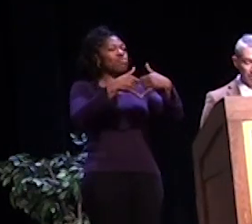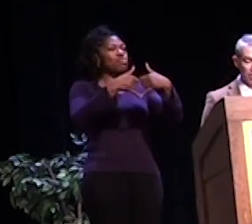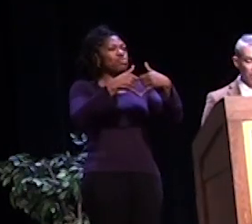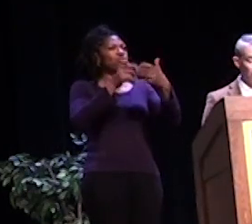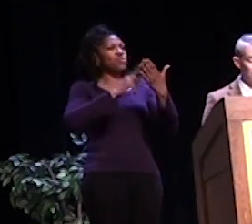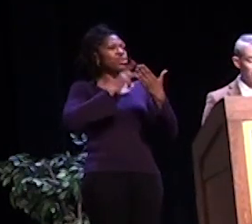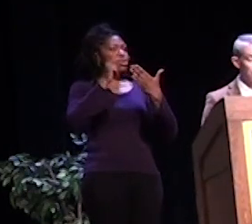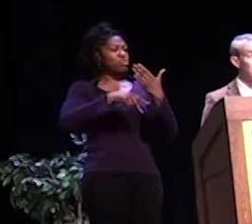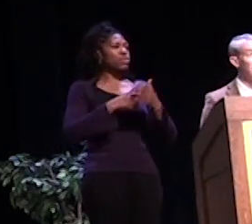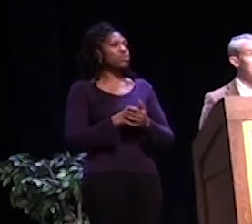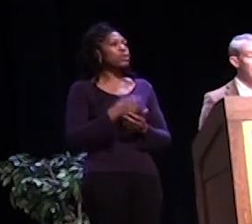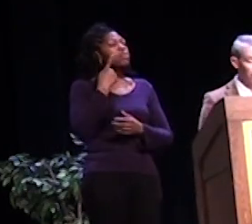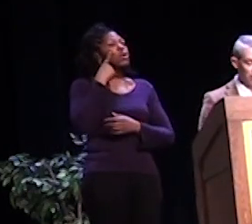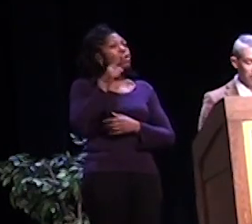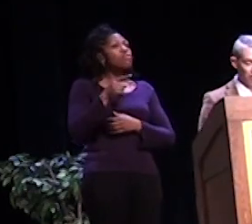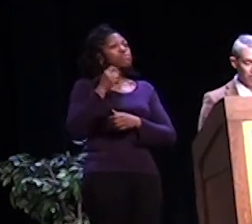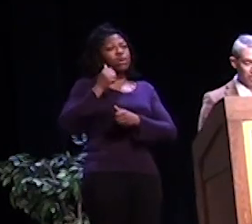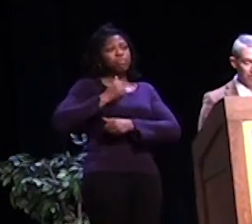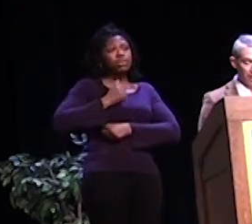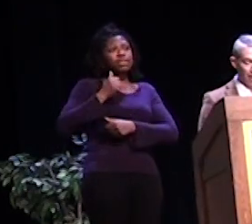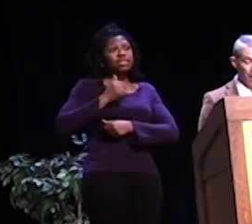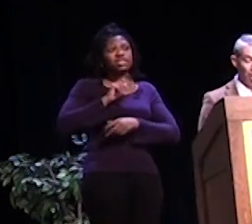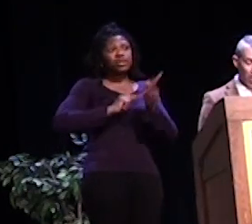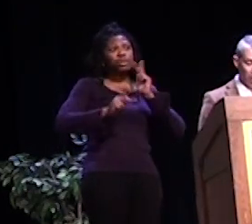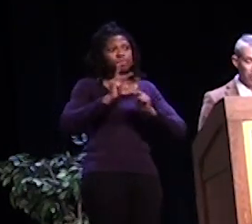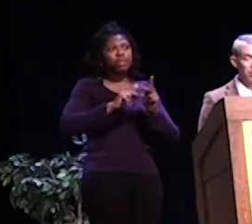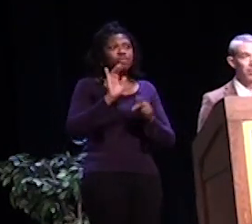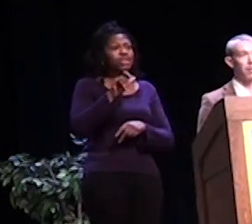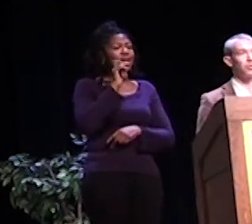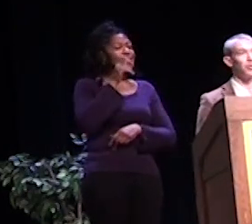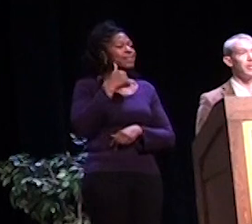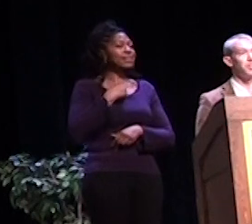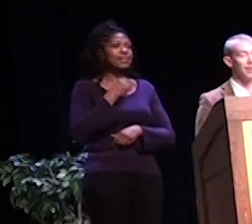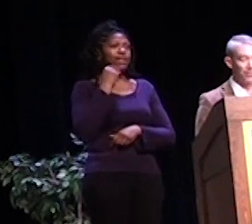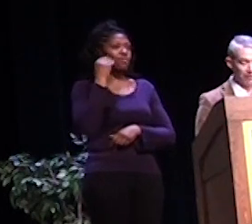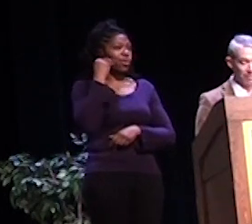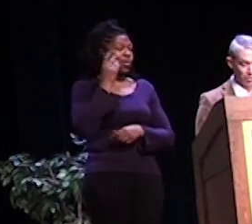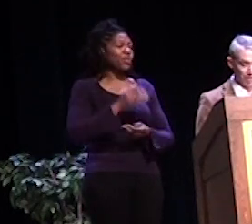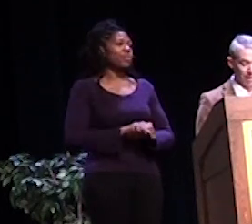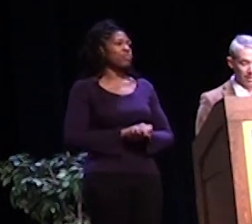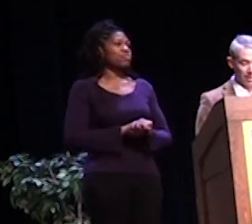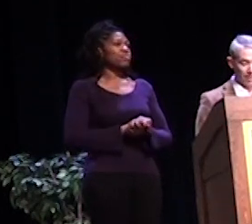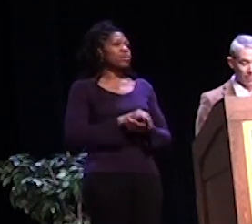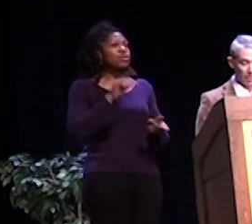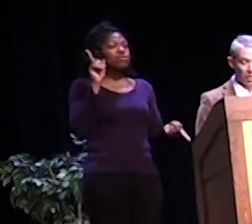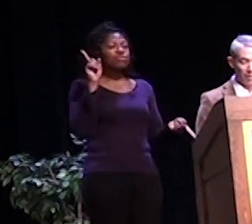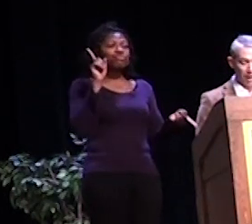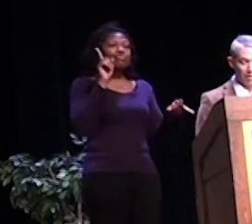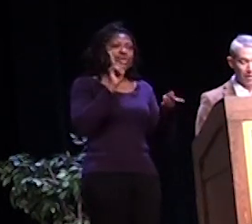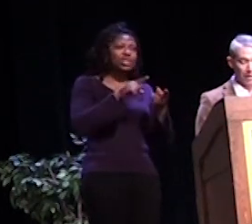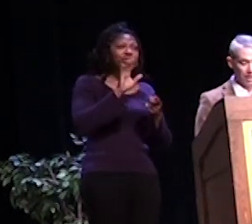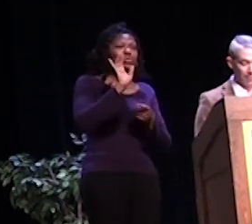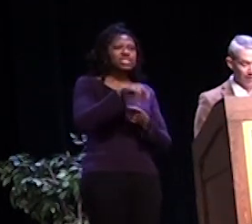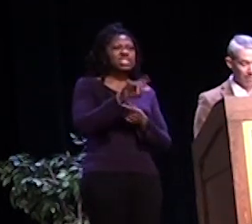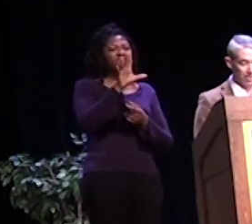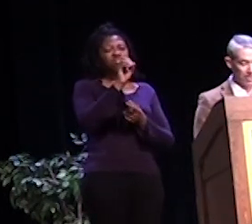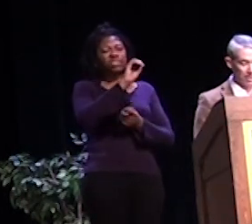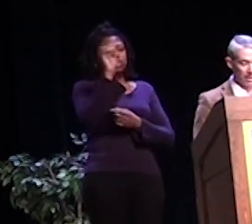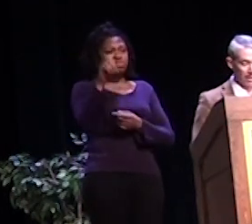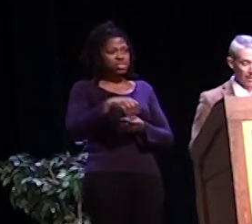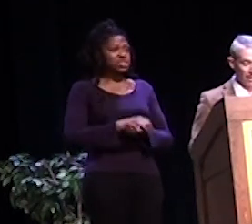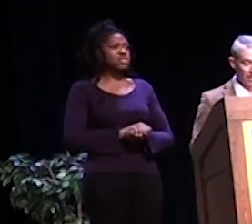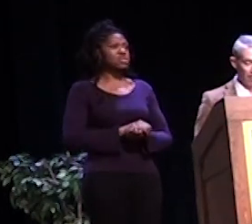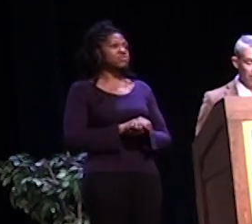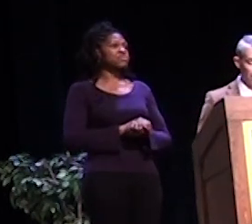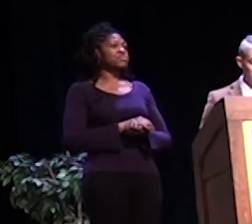veterans experiencing homelessness, increase home ownership opportunities by 50% for low and moderate income